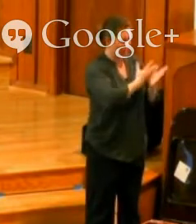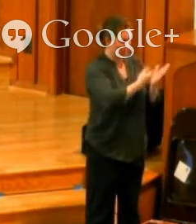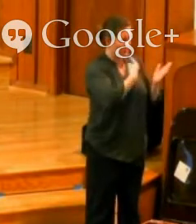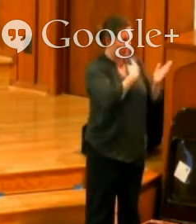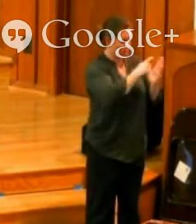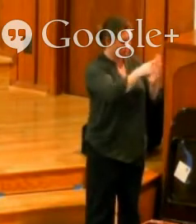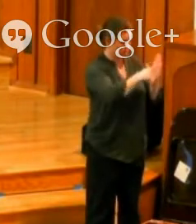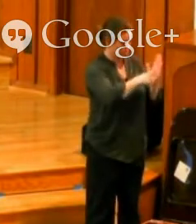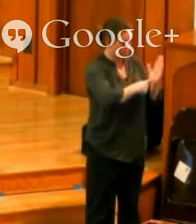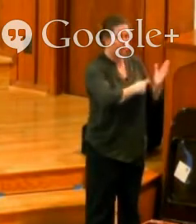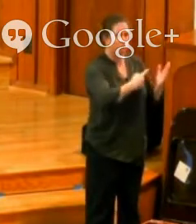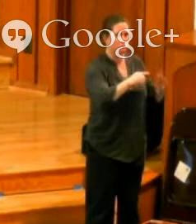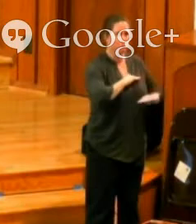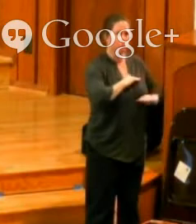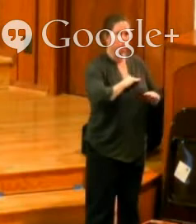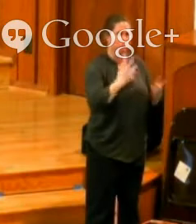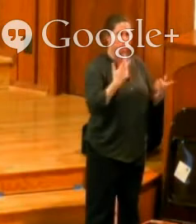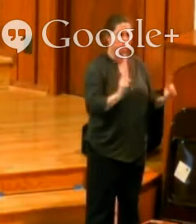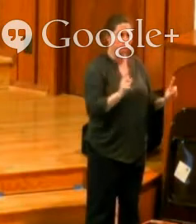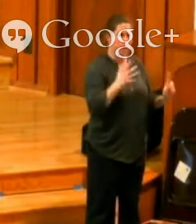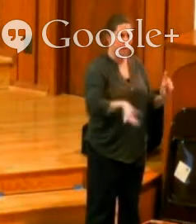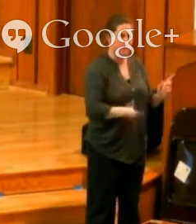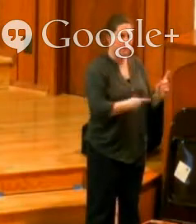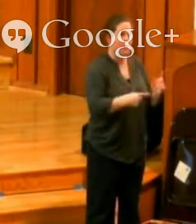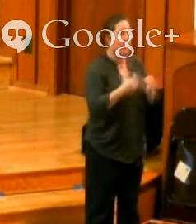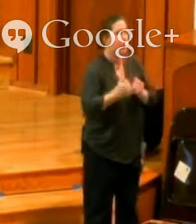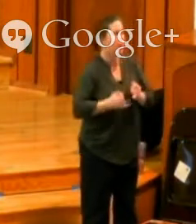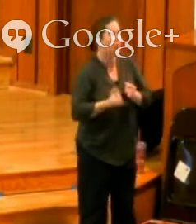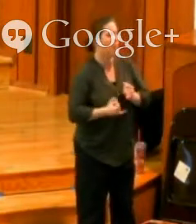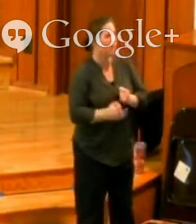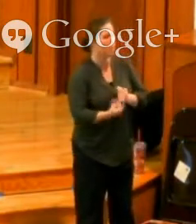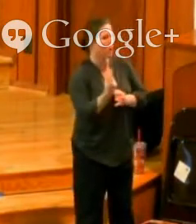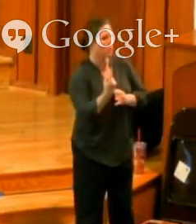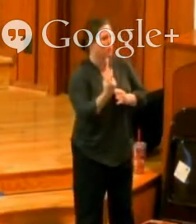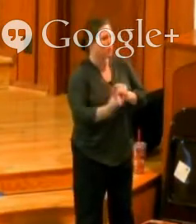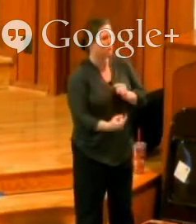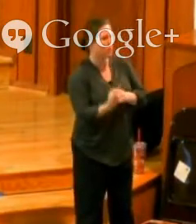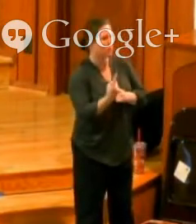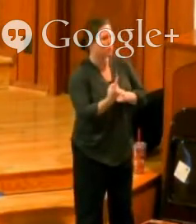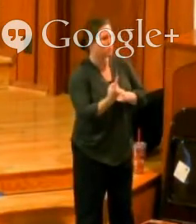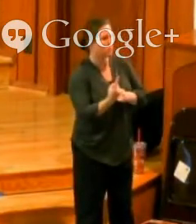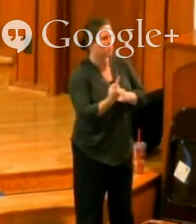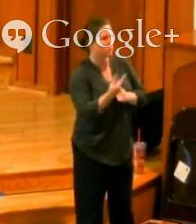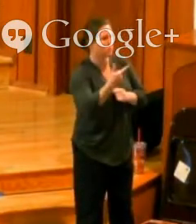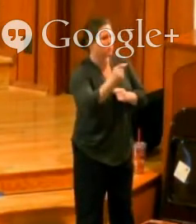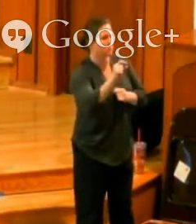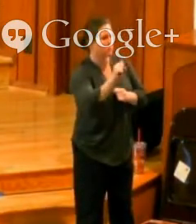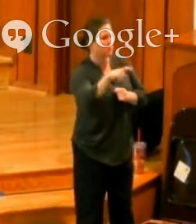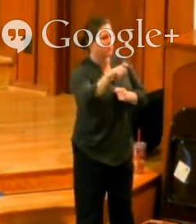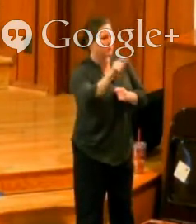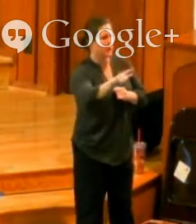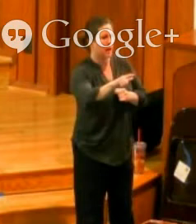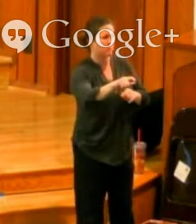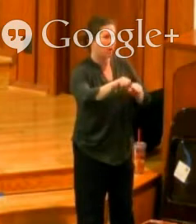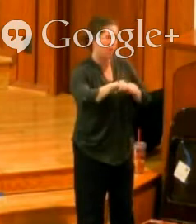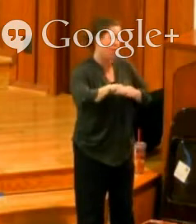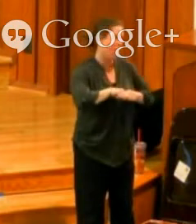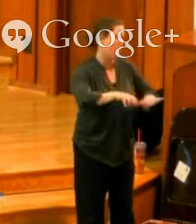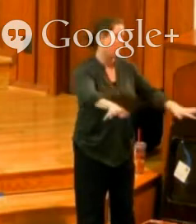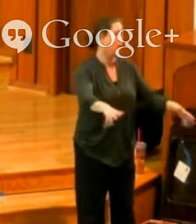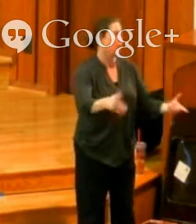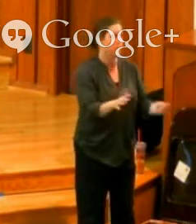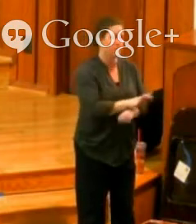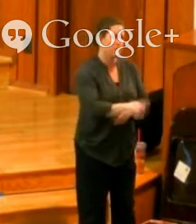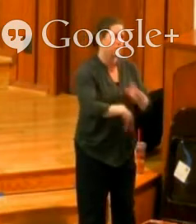one thing left to happen, and who can tell me what that one thing is? The gospel going to entire world for a witness, and then